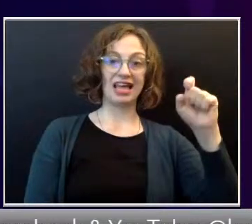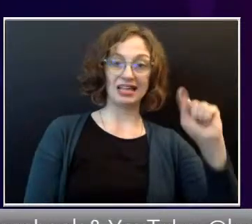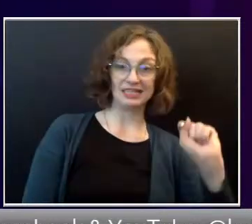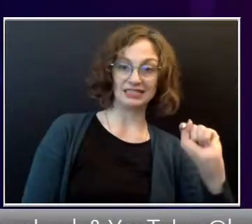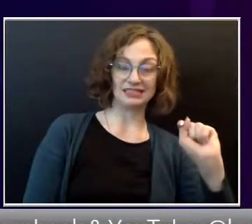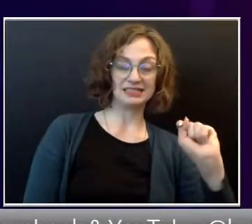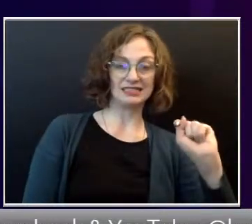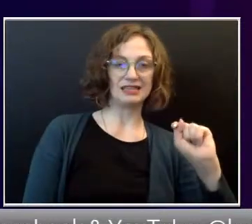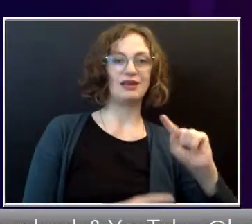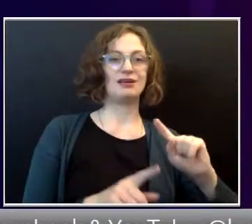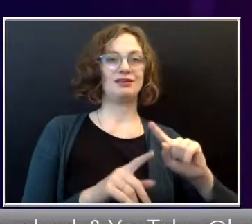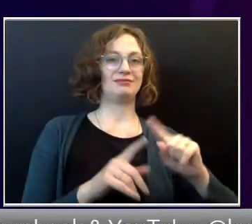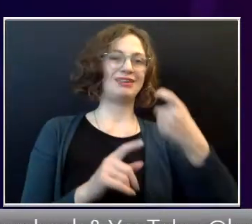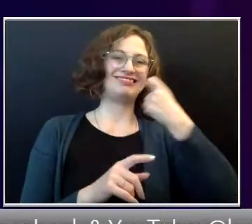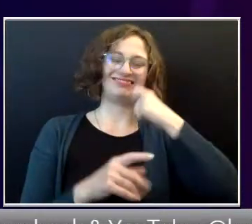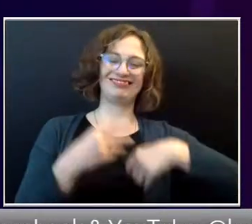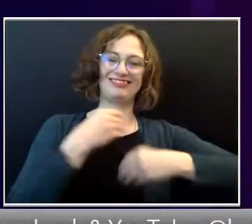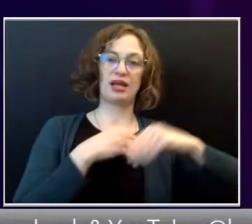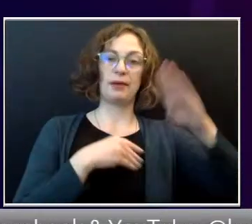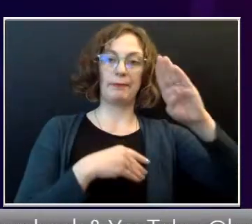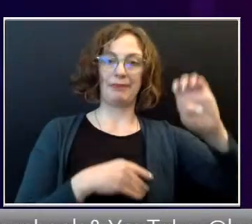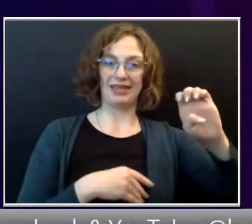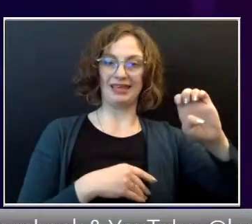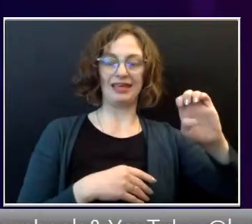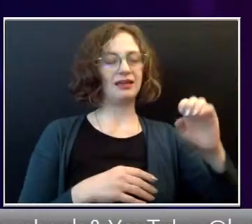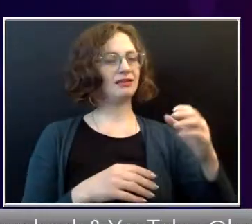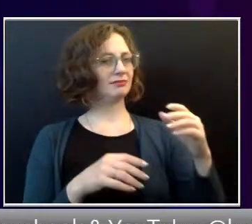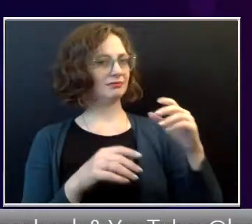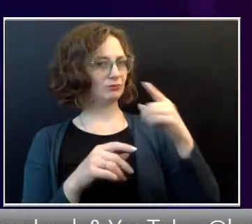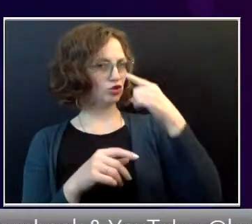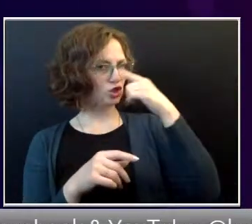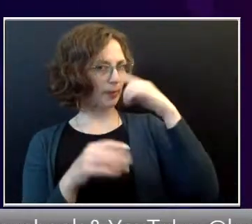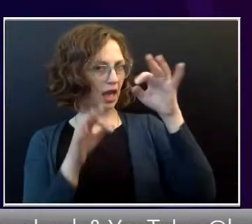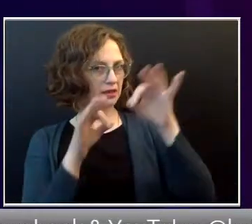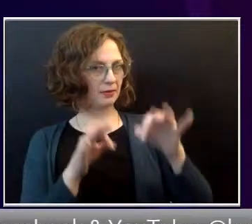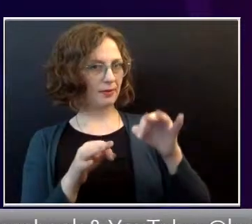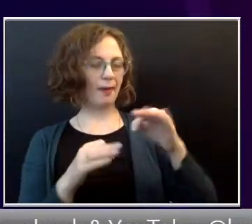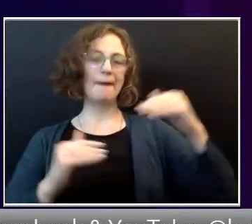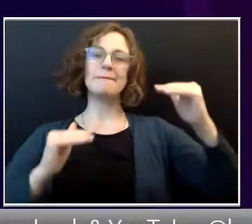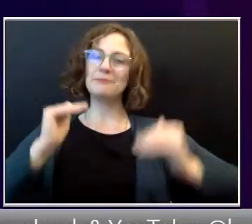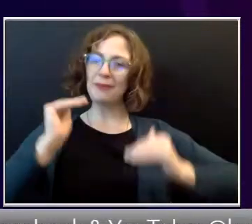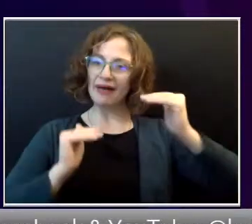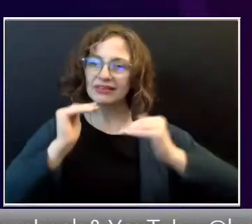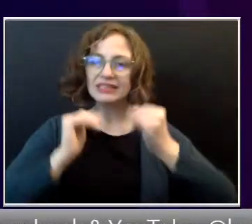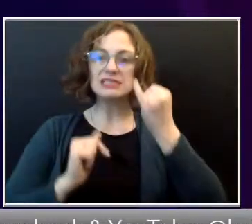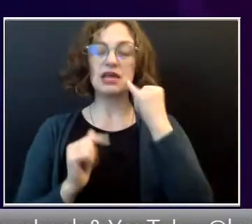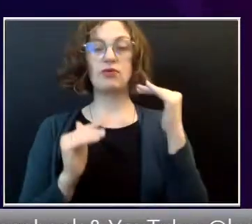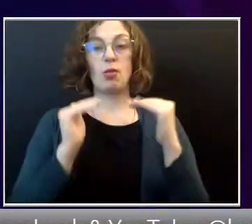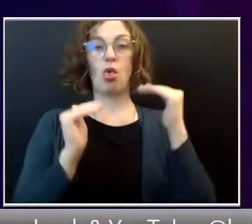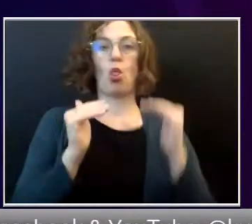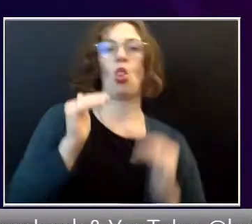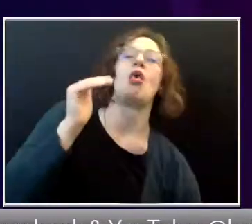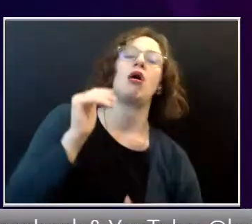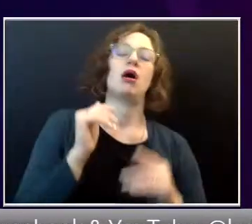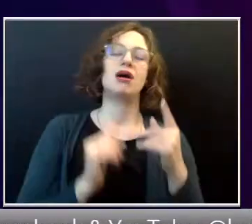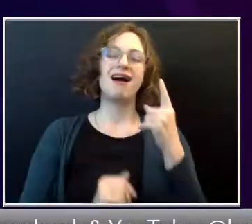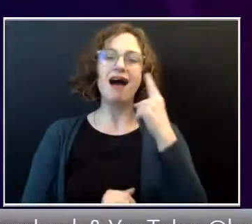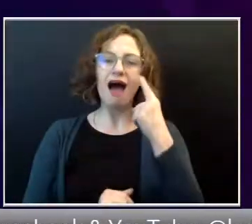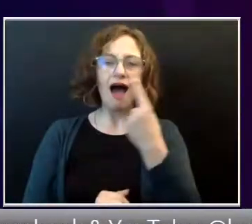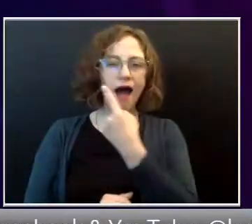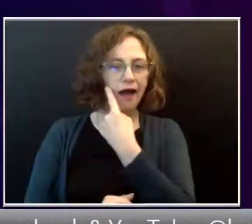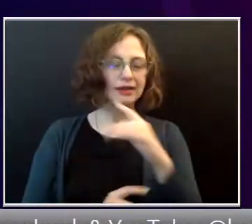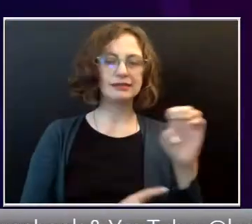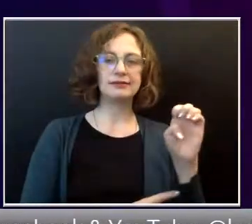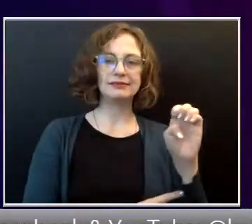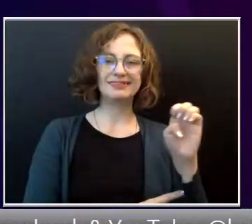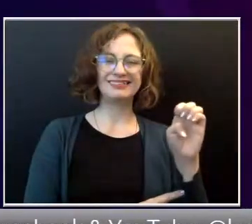Dr. Abraham, can you talk us a little bit through, we know balance, if someone's losing their balance, eyes. What should people look for in the eyes? The eyes, the big thing we're